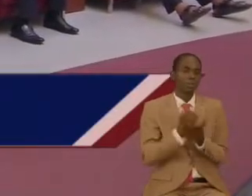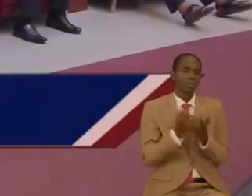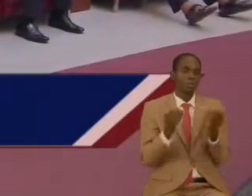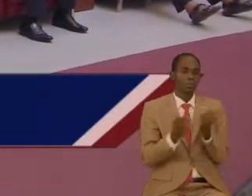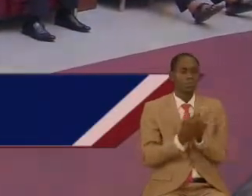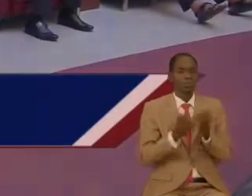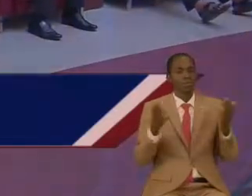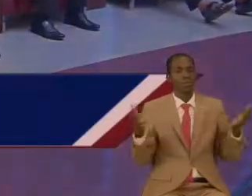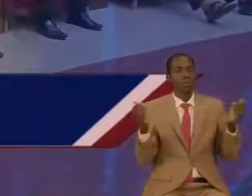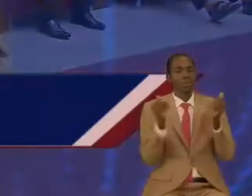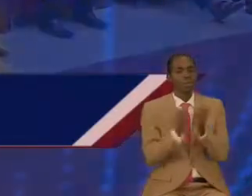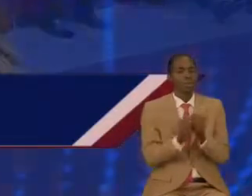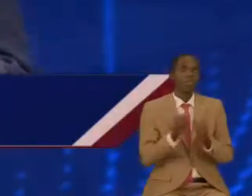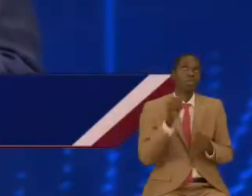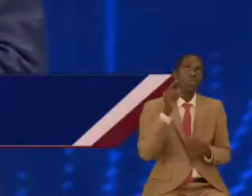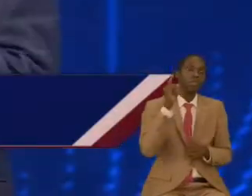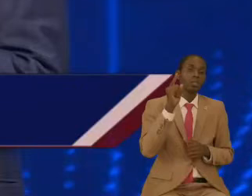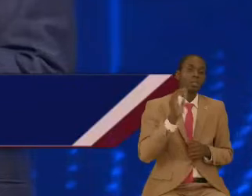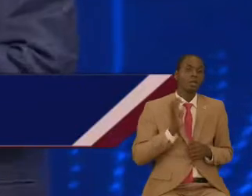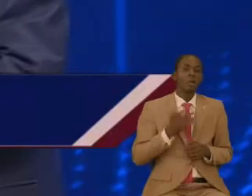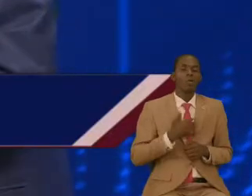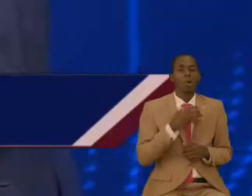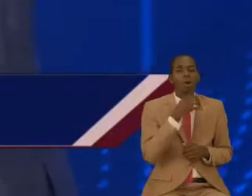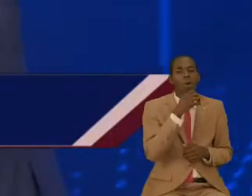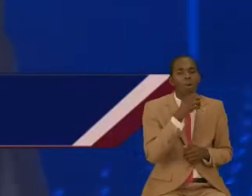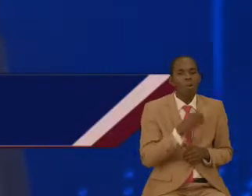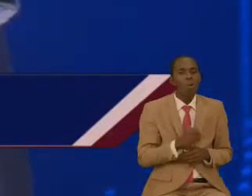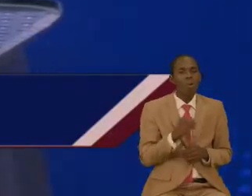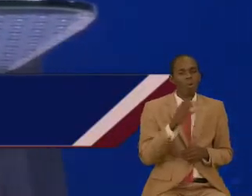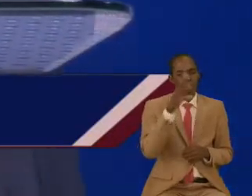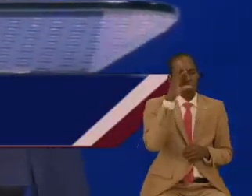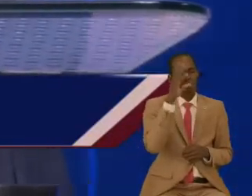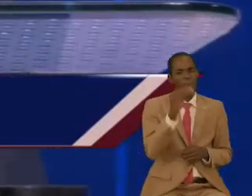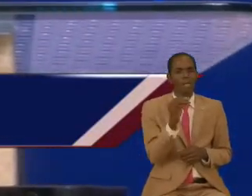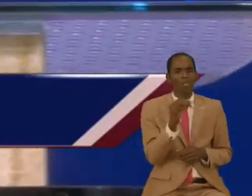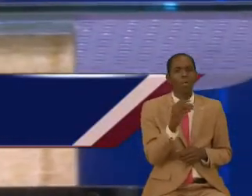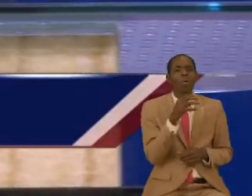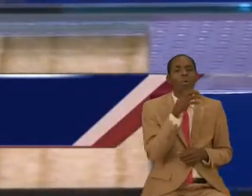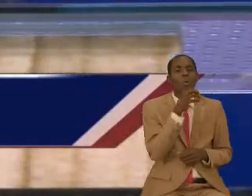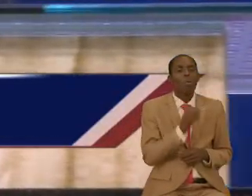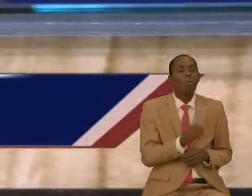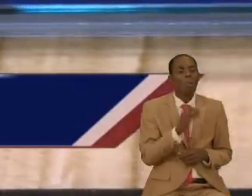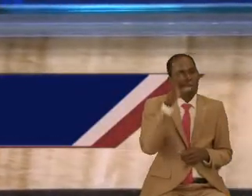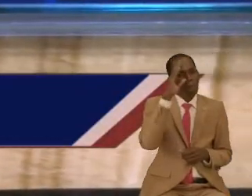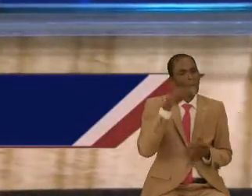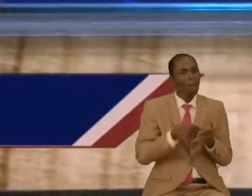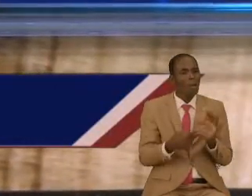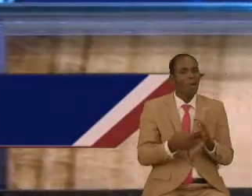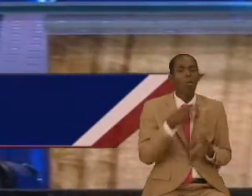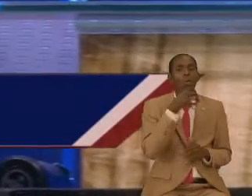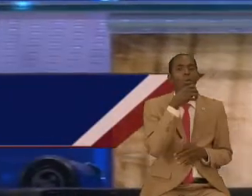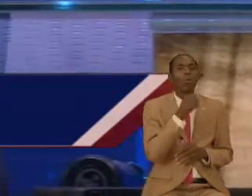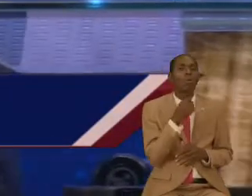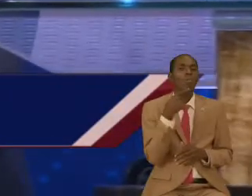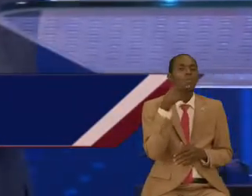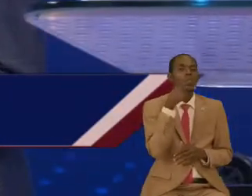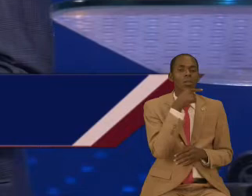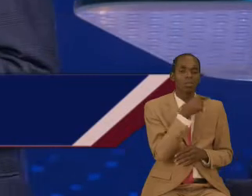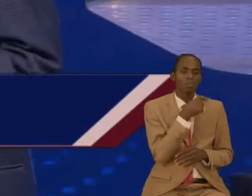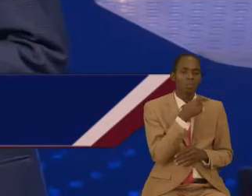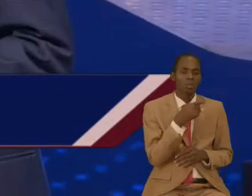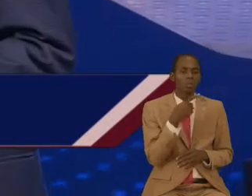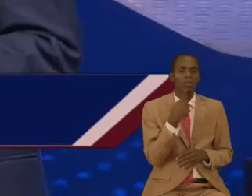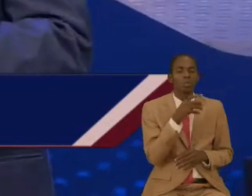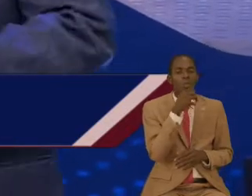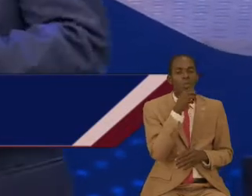crucified with him. Our old man, the old life, the old